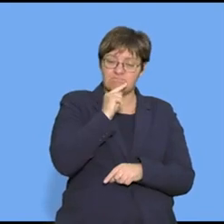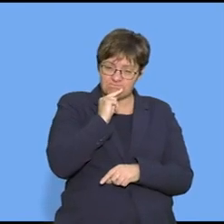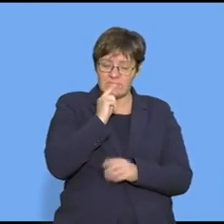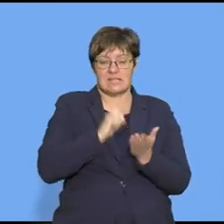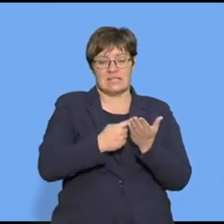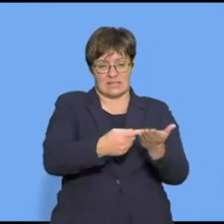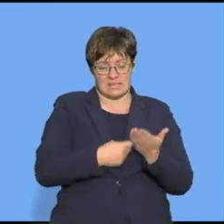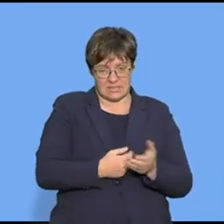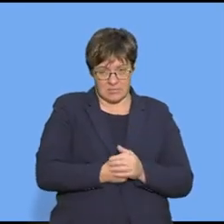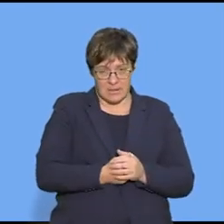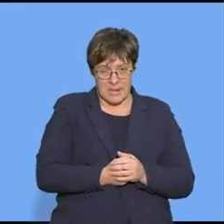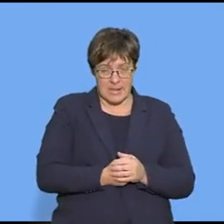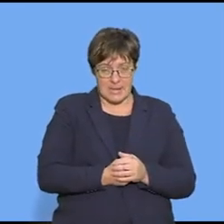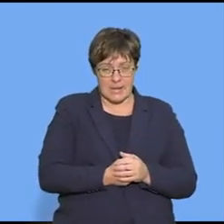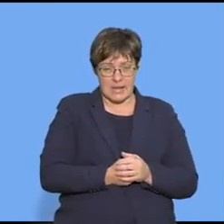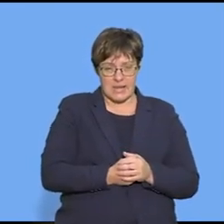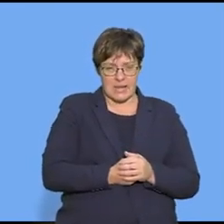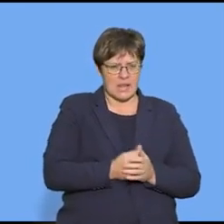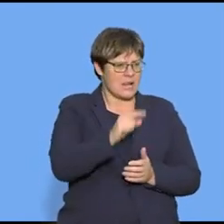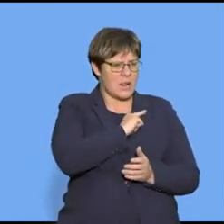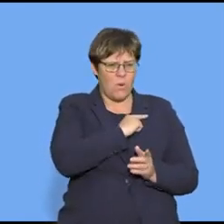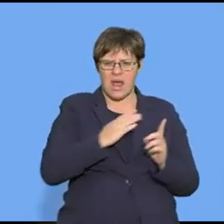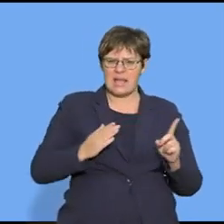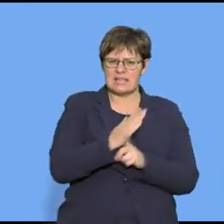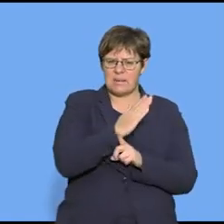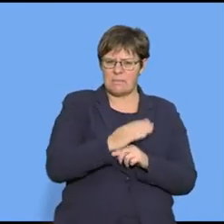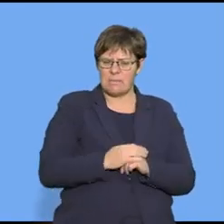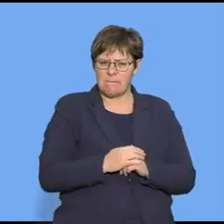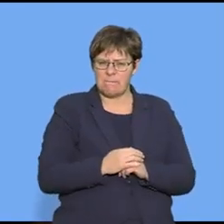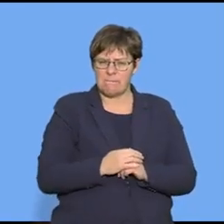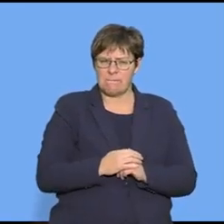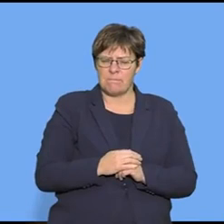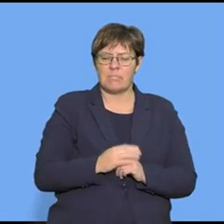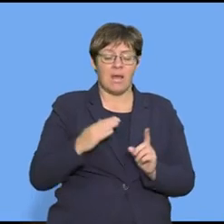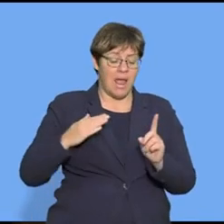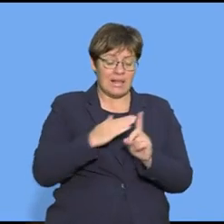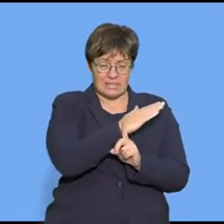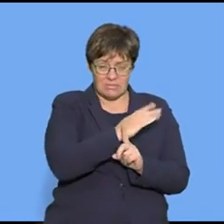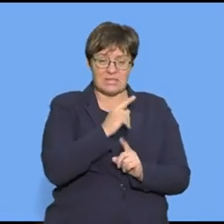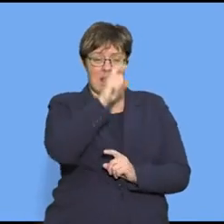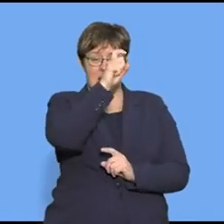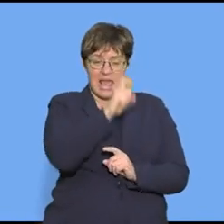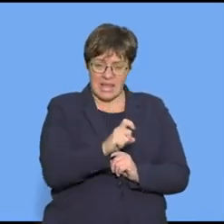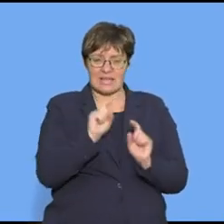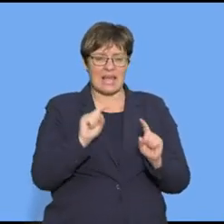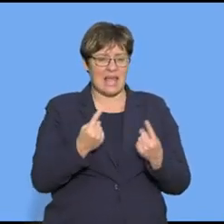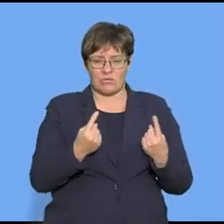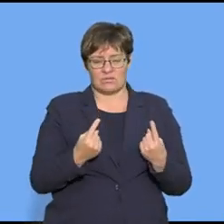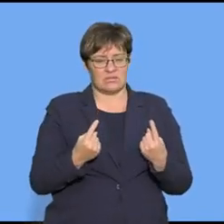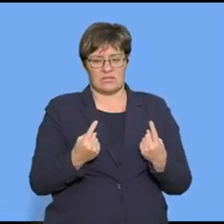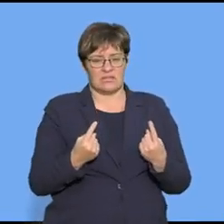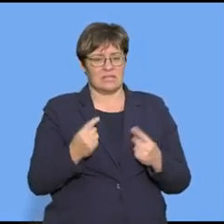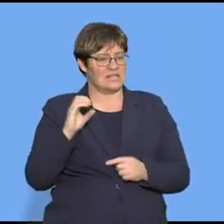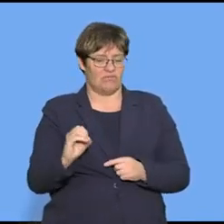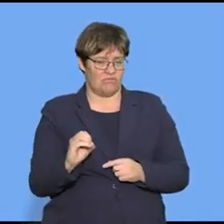this. Why am I saying the intercepts, right? Remember that we said x cannot be 0